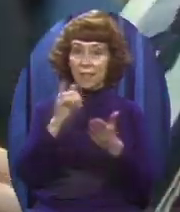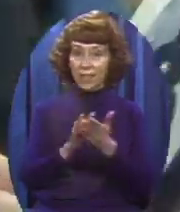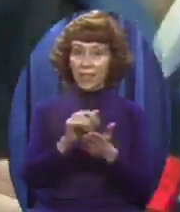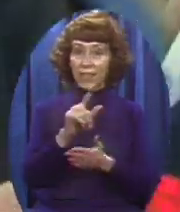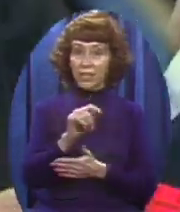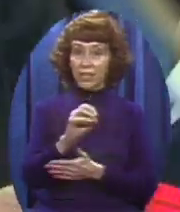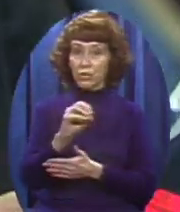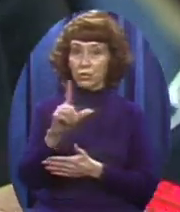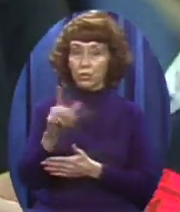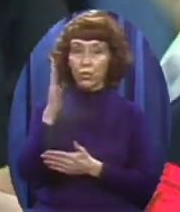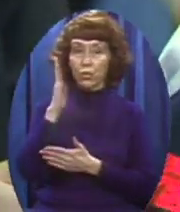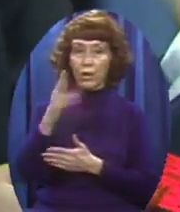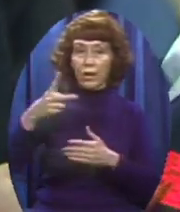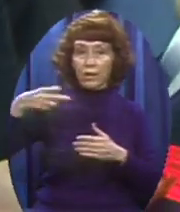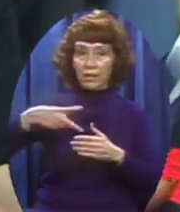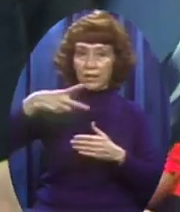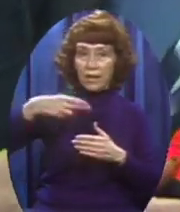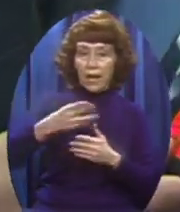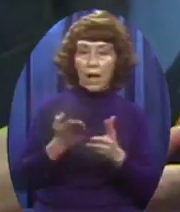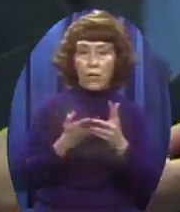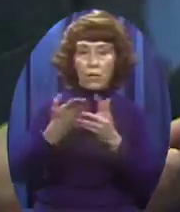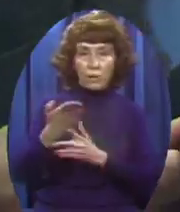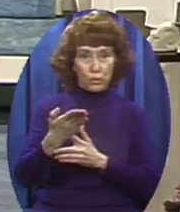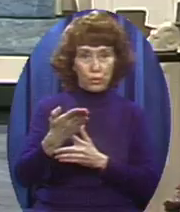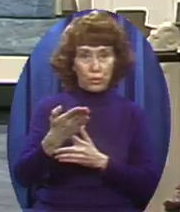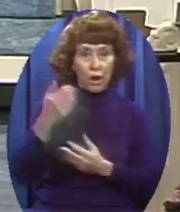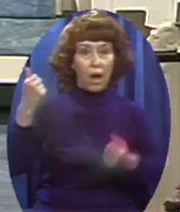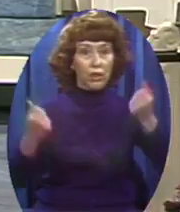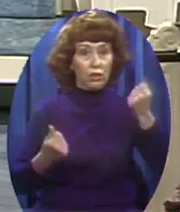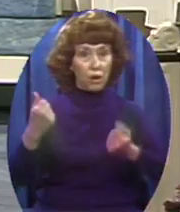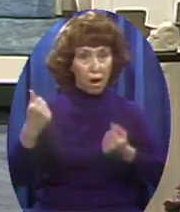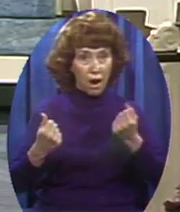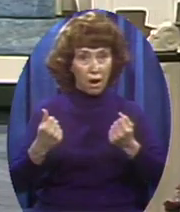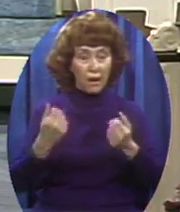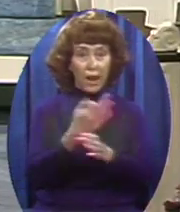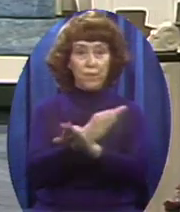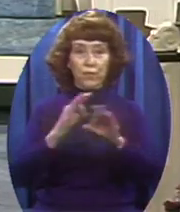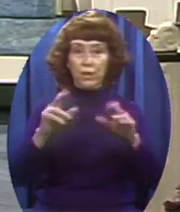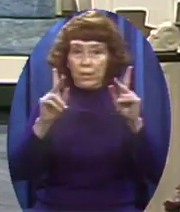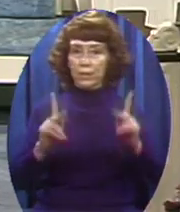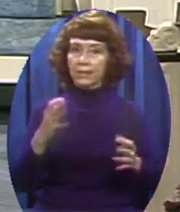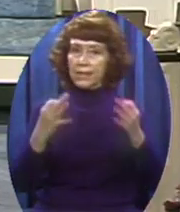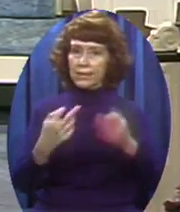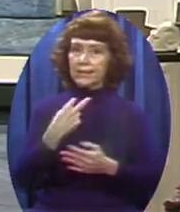of an automobile and release a person who's pinned in it. Will take the front of the